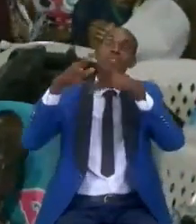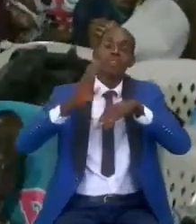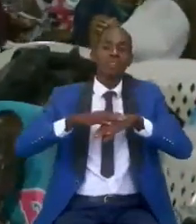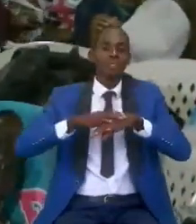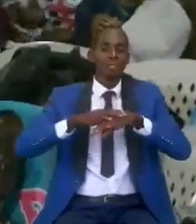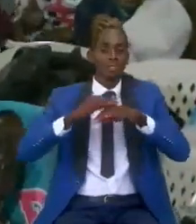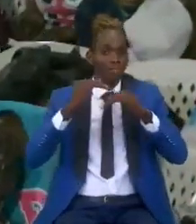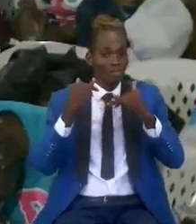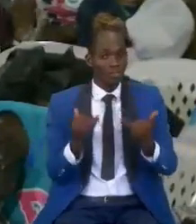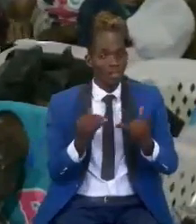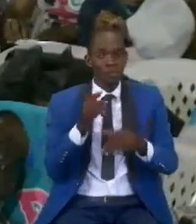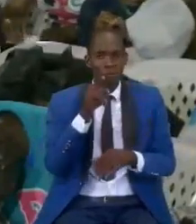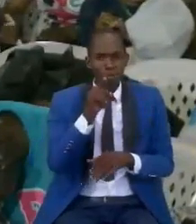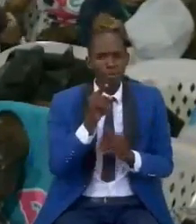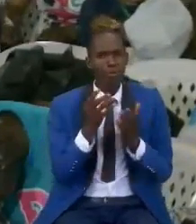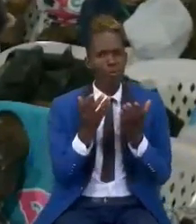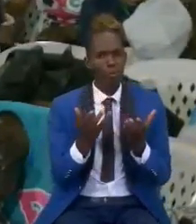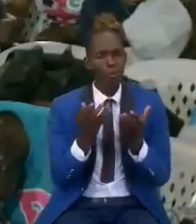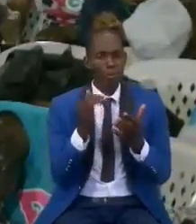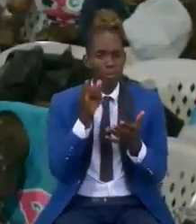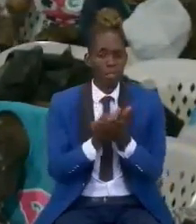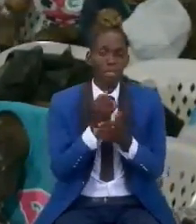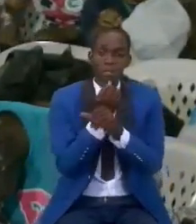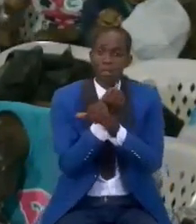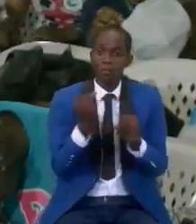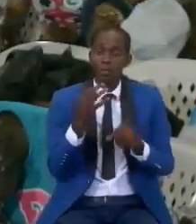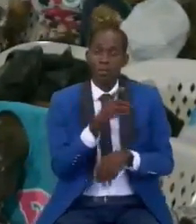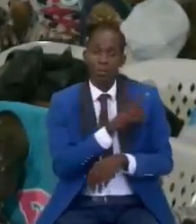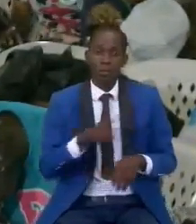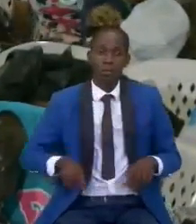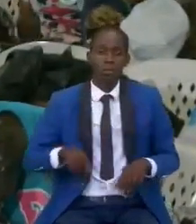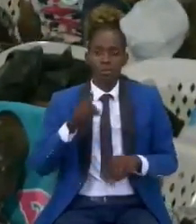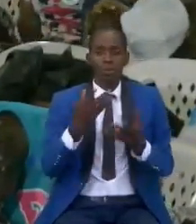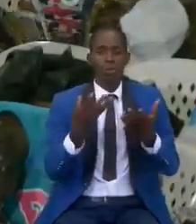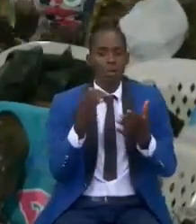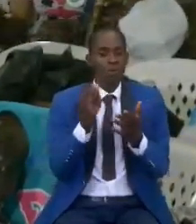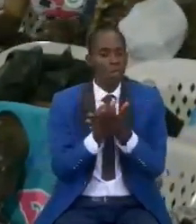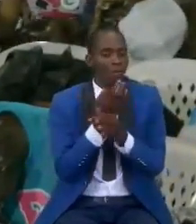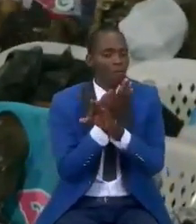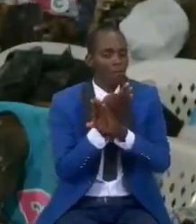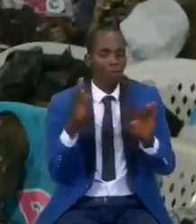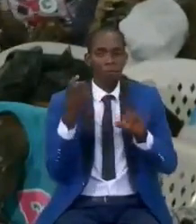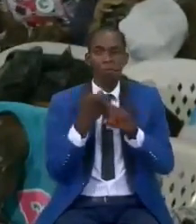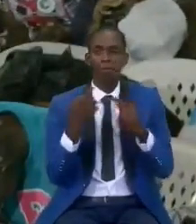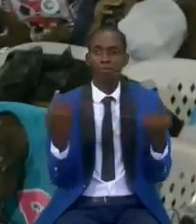want that freedom from sin. And you want him for the pain of heaven to write your